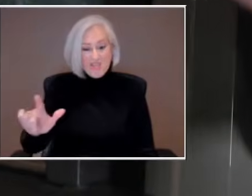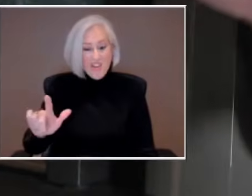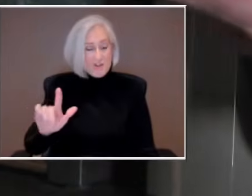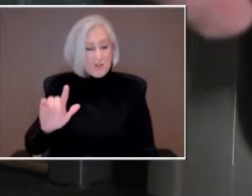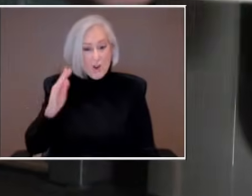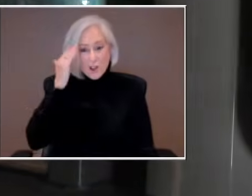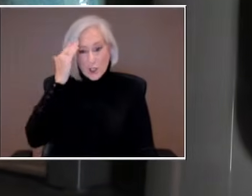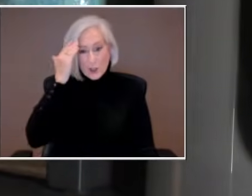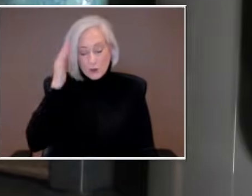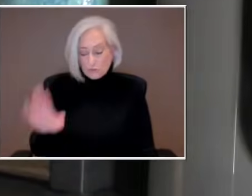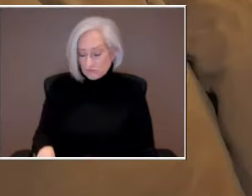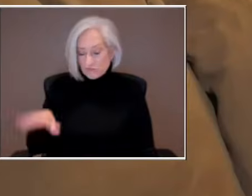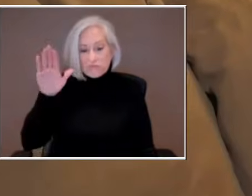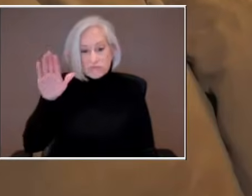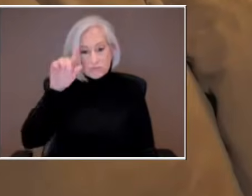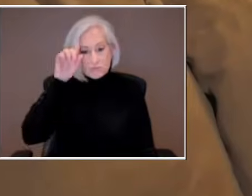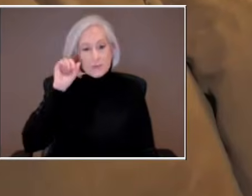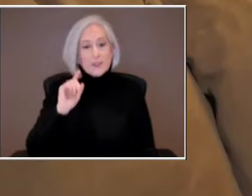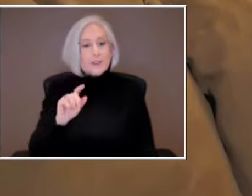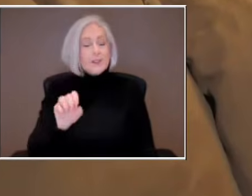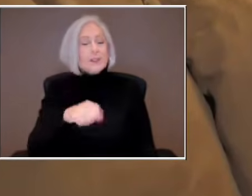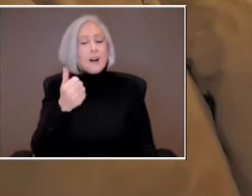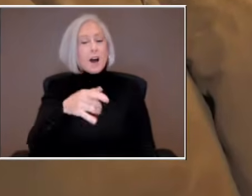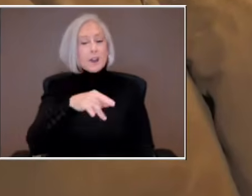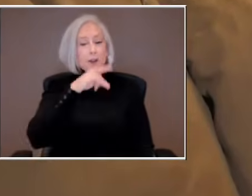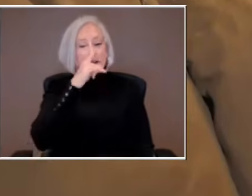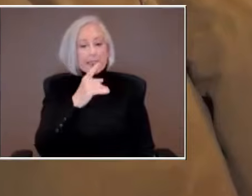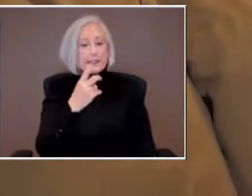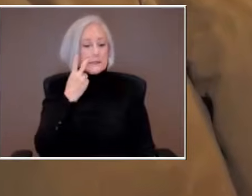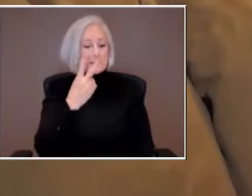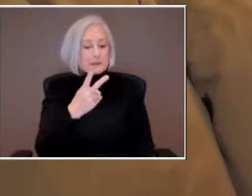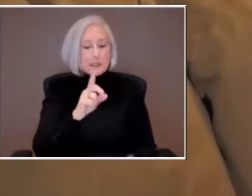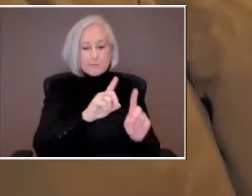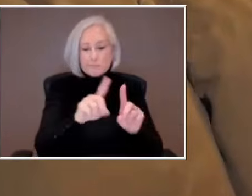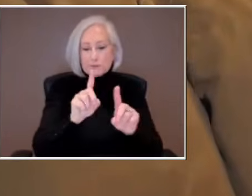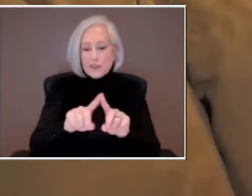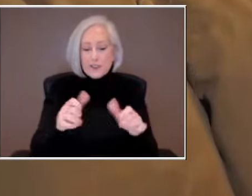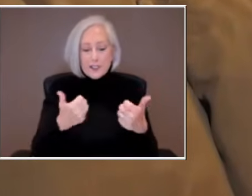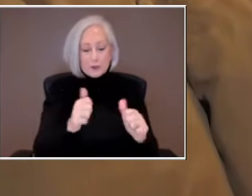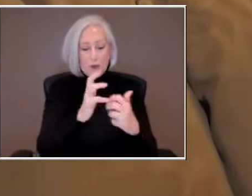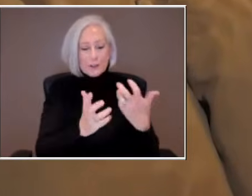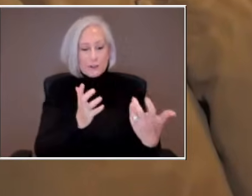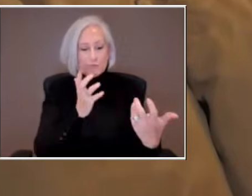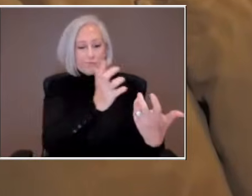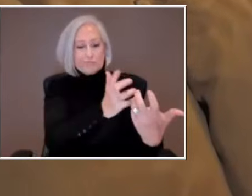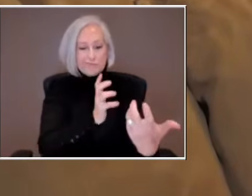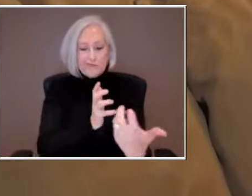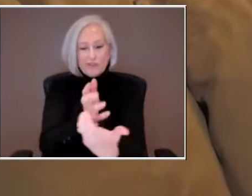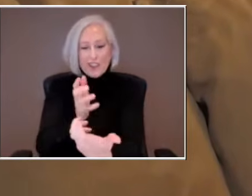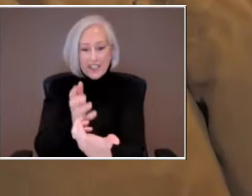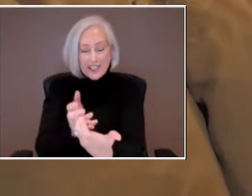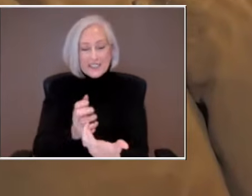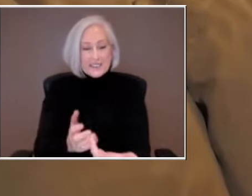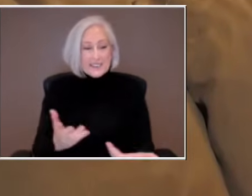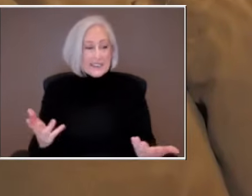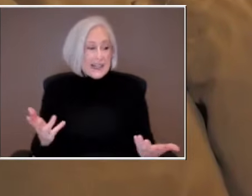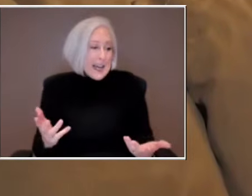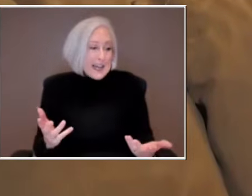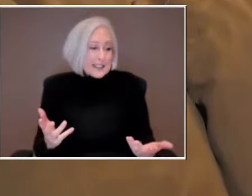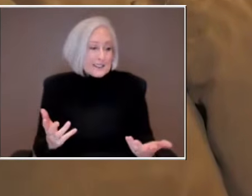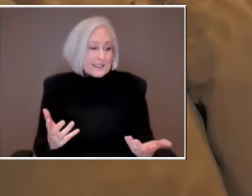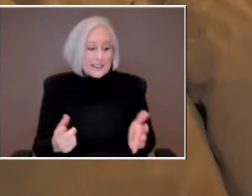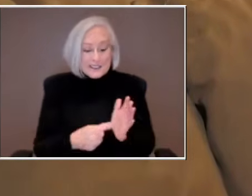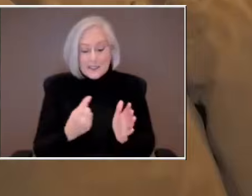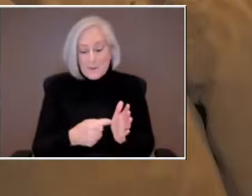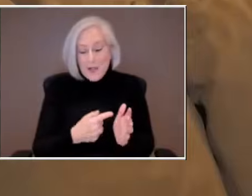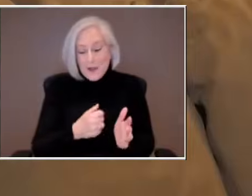like that, other kids and stuff go through of like, trying to fit in and stuff like that. And you just, to some extent, like you don't, because you just don't